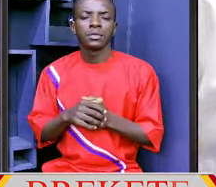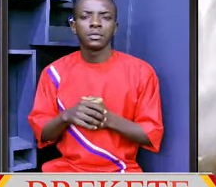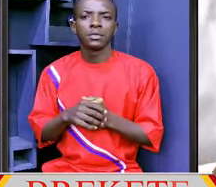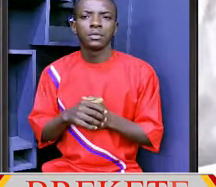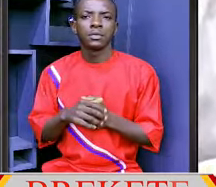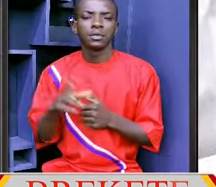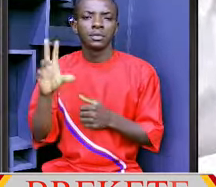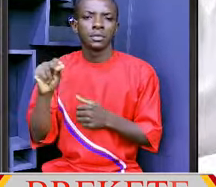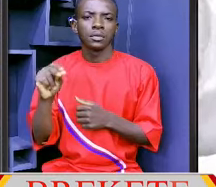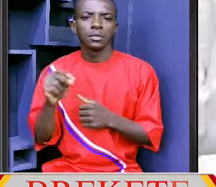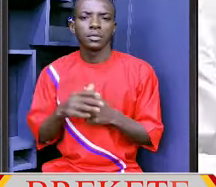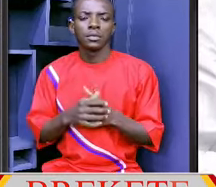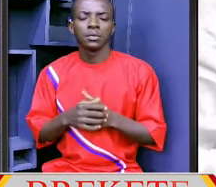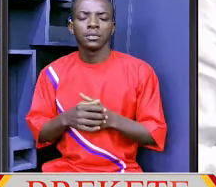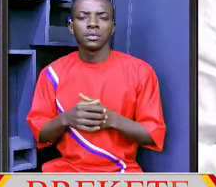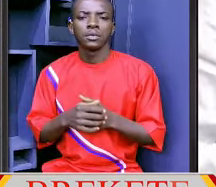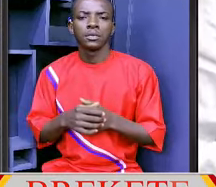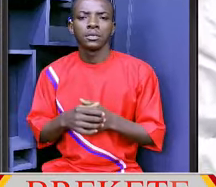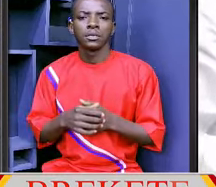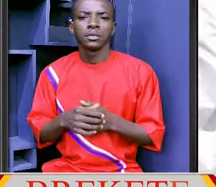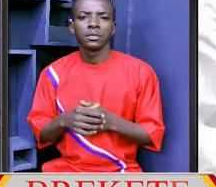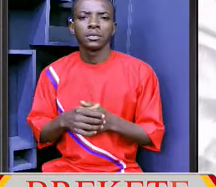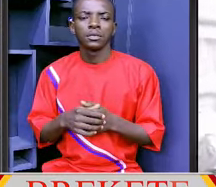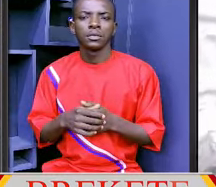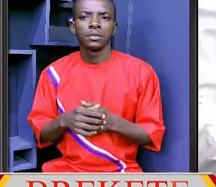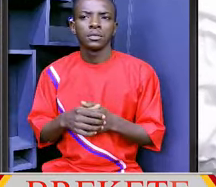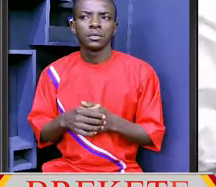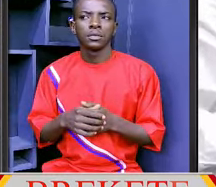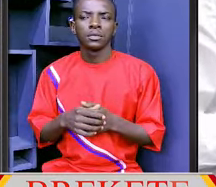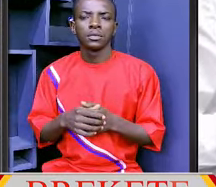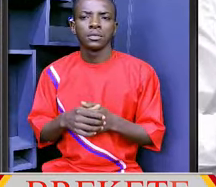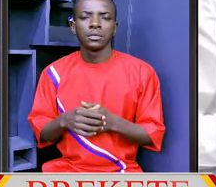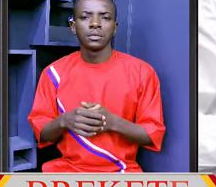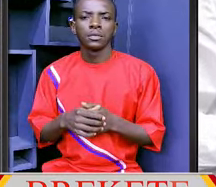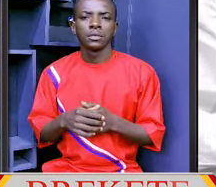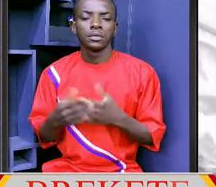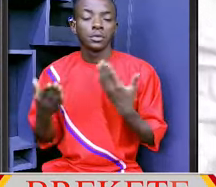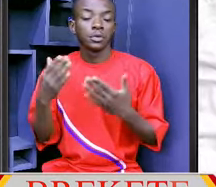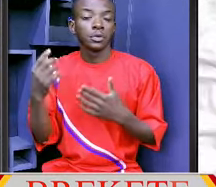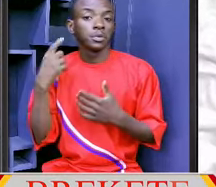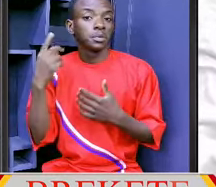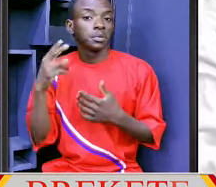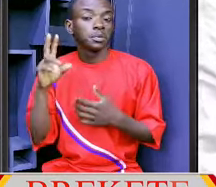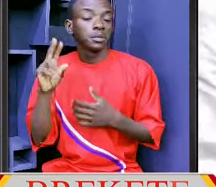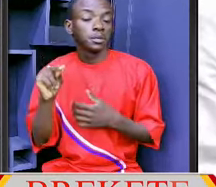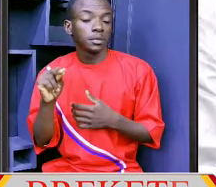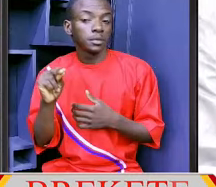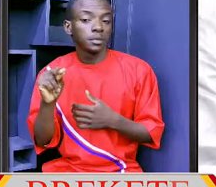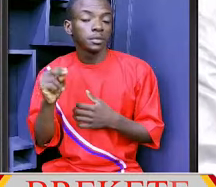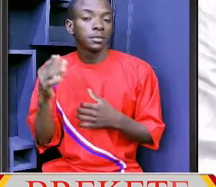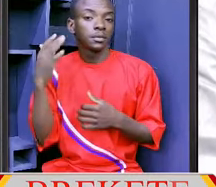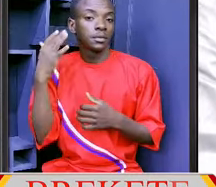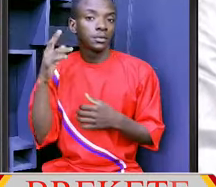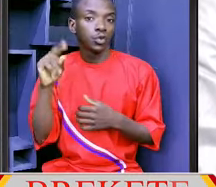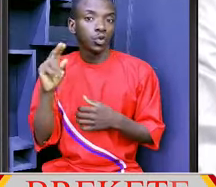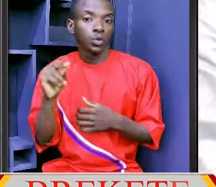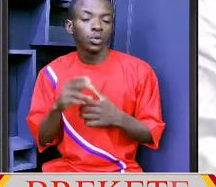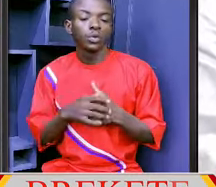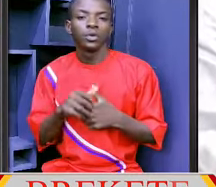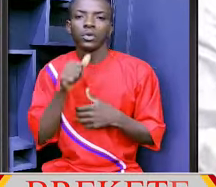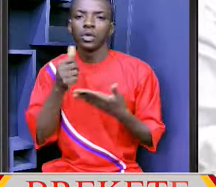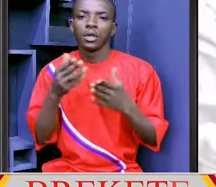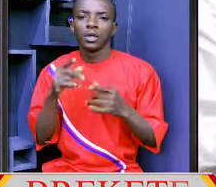When I say, no, sir. I've been on my ear, they pay me. When I say, no, man,